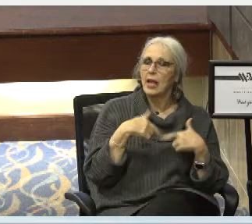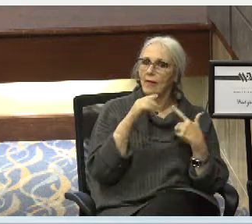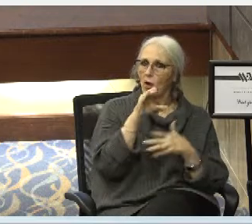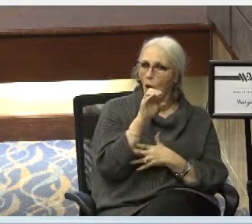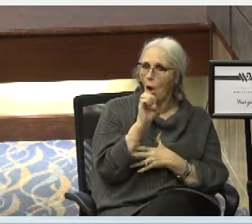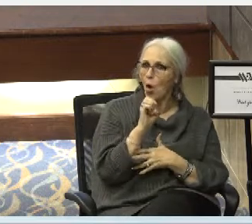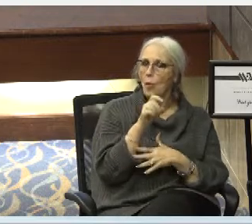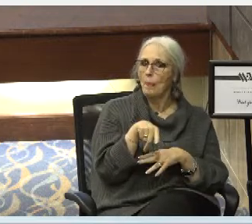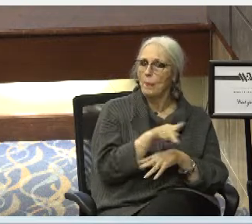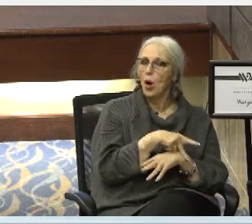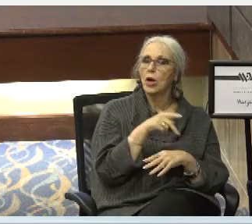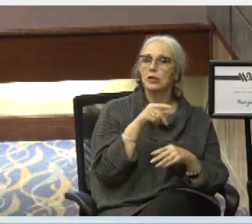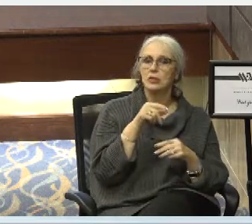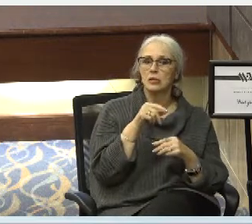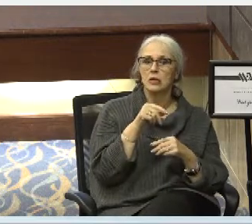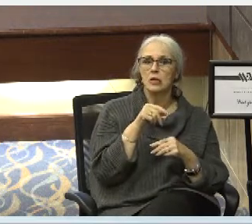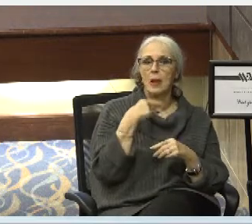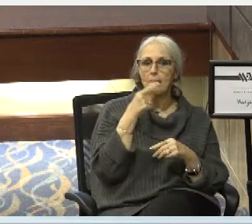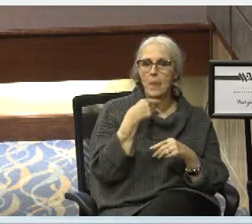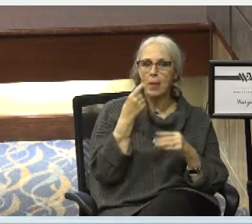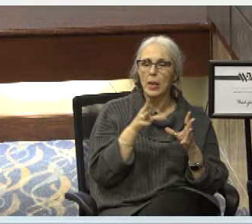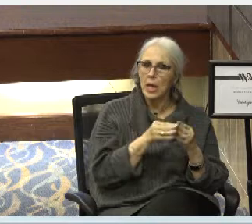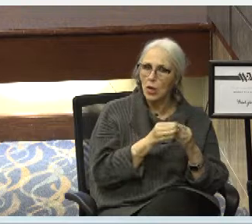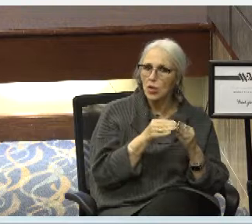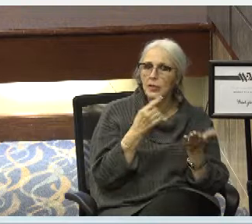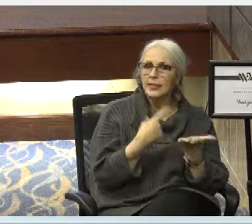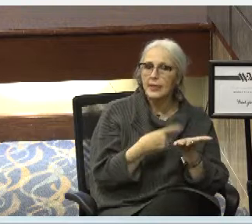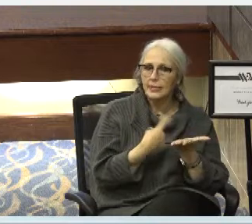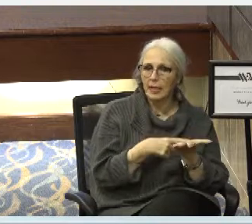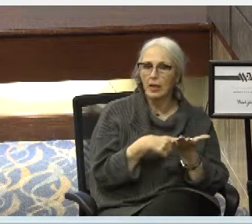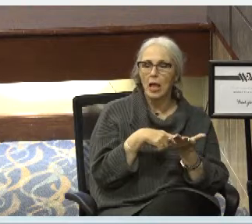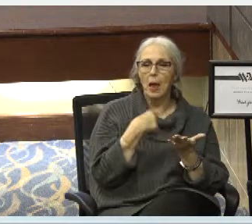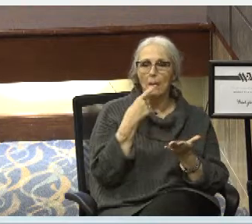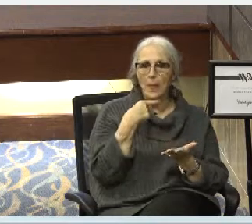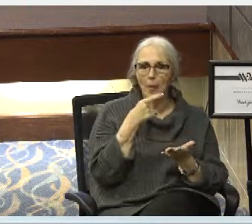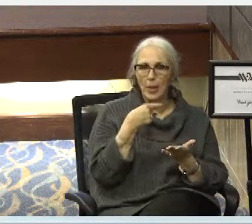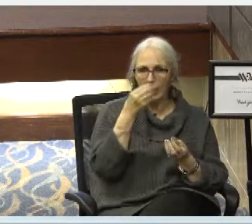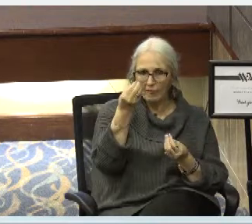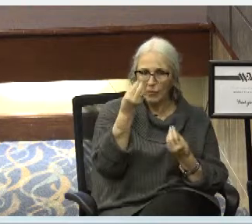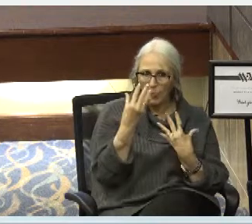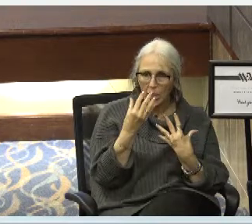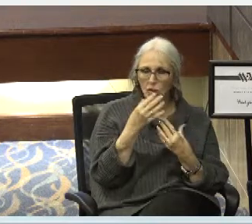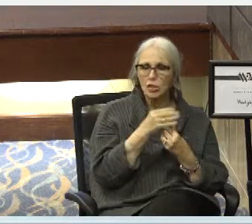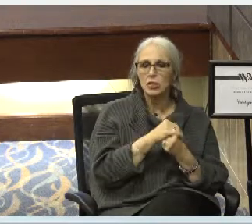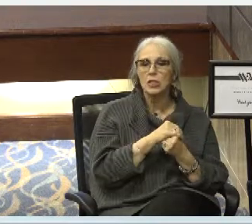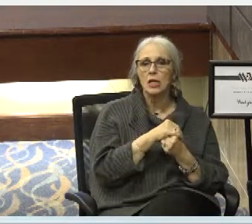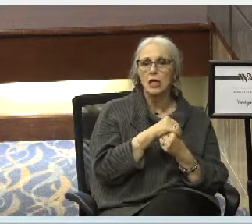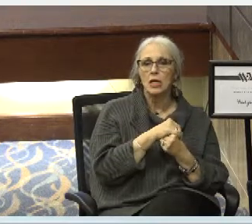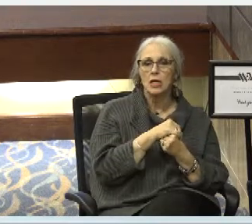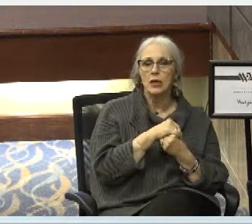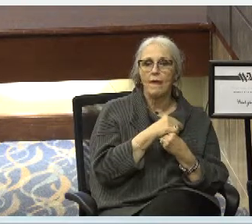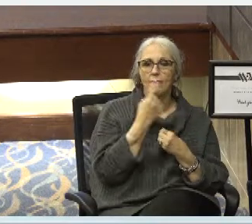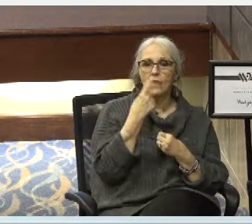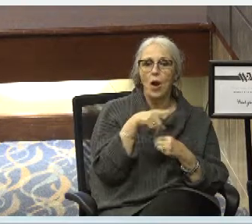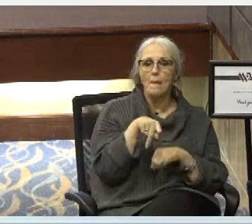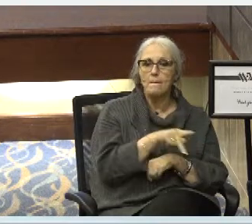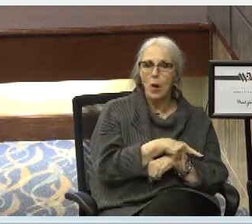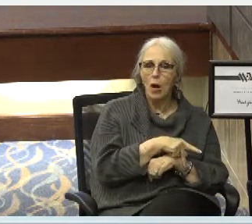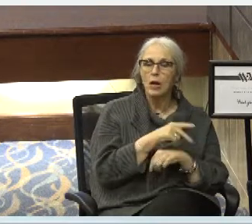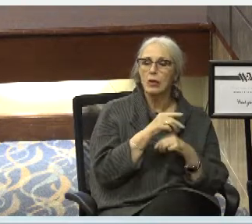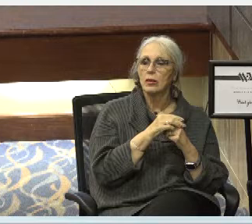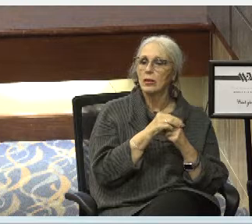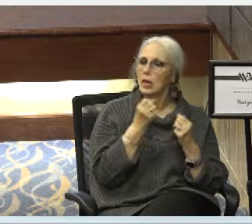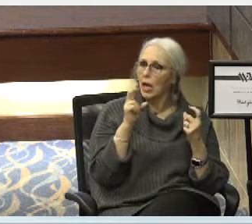city to have a public hearing to discuss and take public input regarding changes in use for the parkland. You see a couple